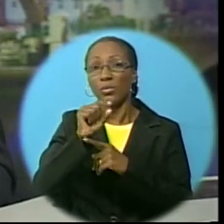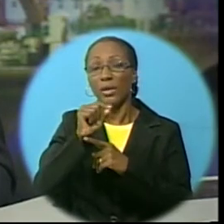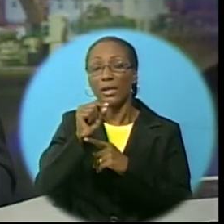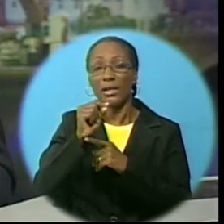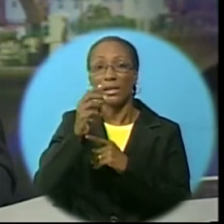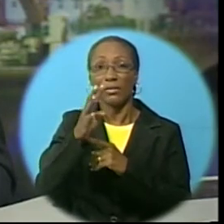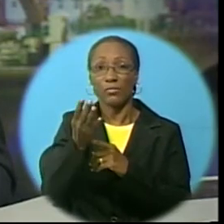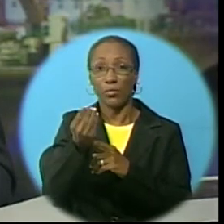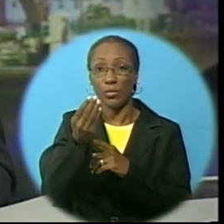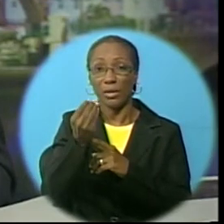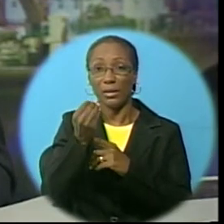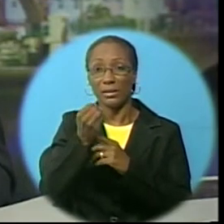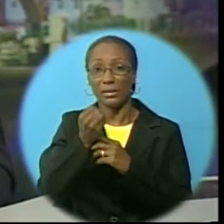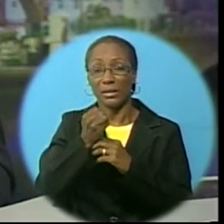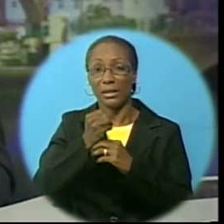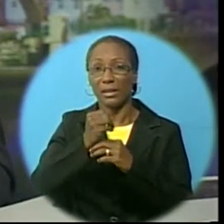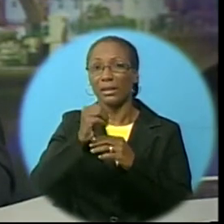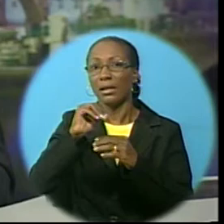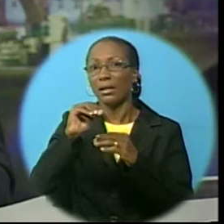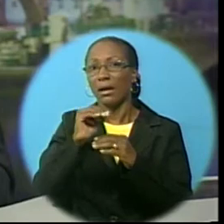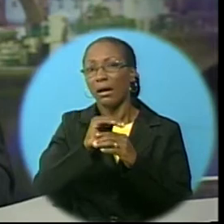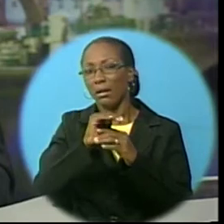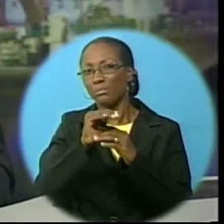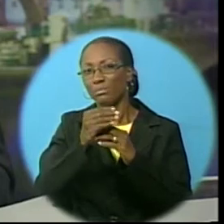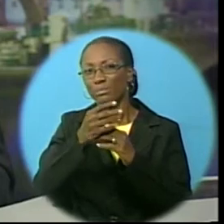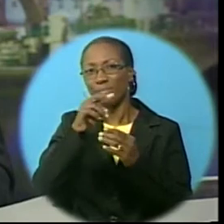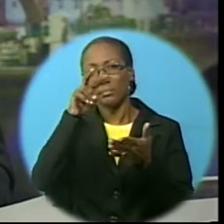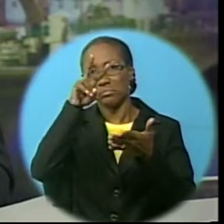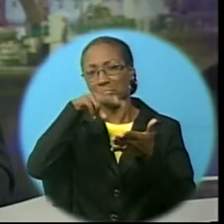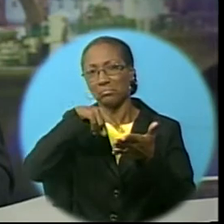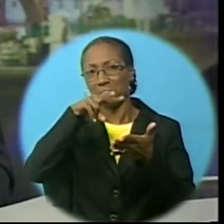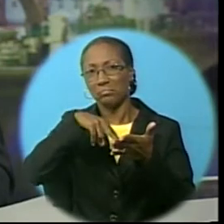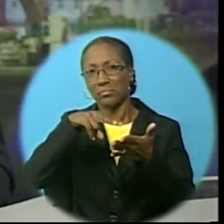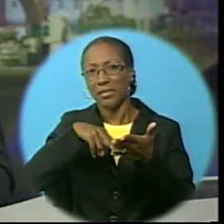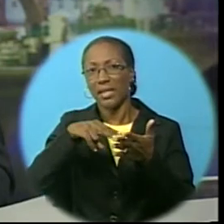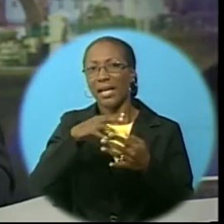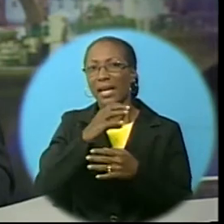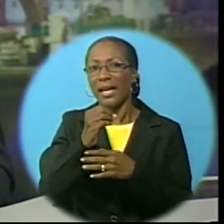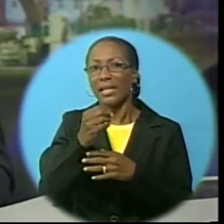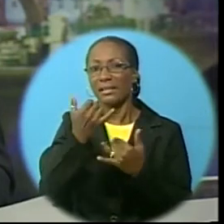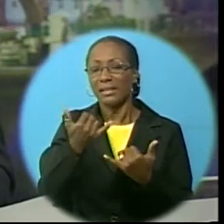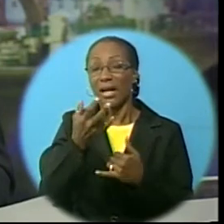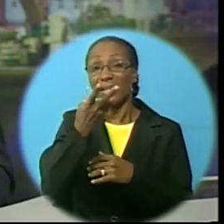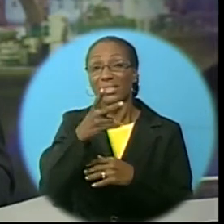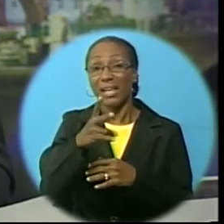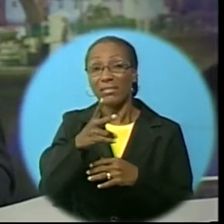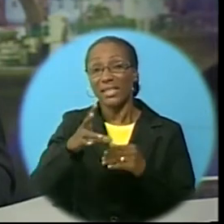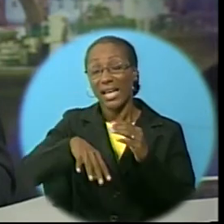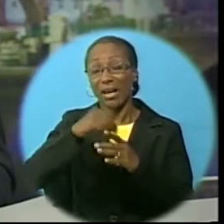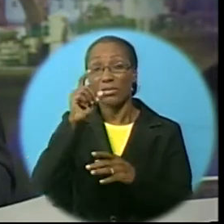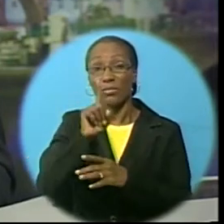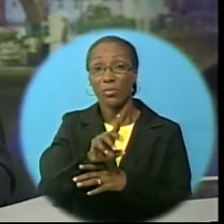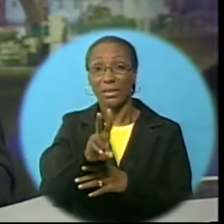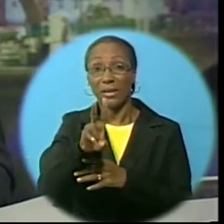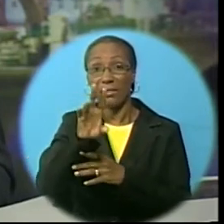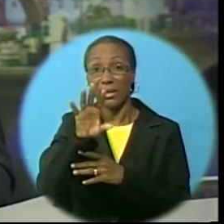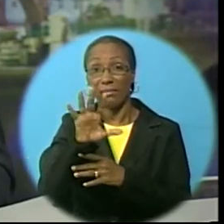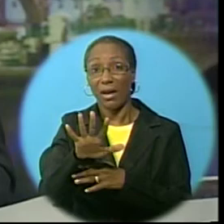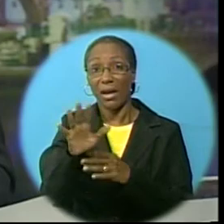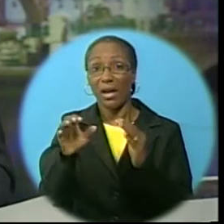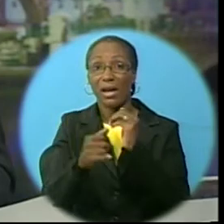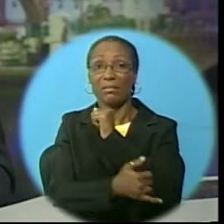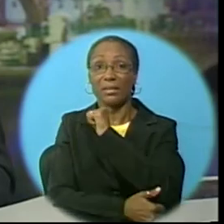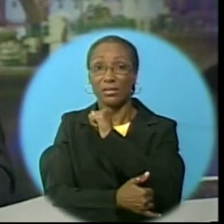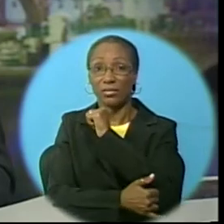scored 74 out of 100 and is ranked 17th out of 175 countries and territories, making it the